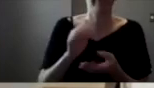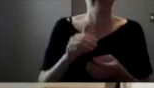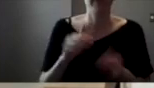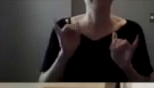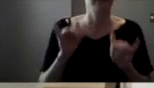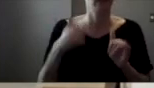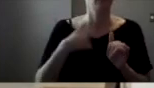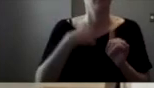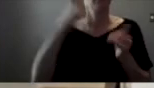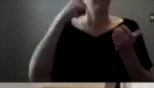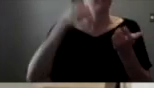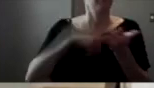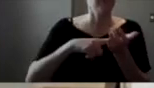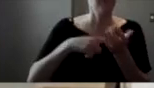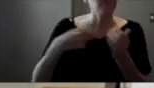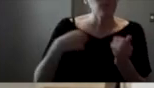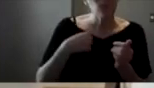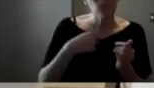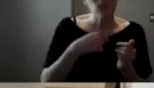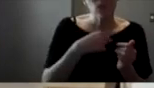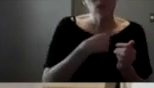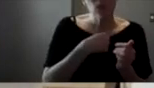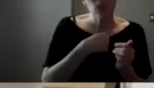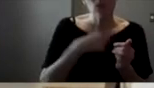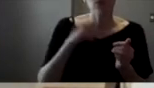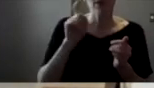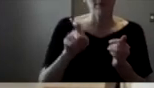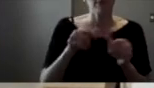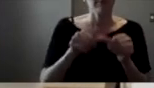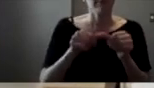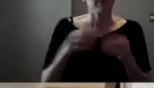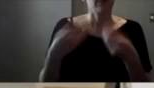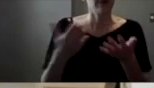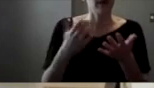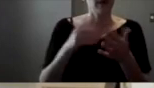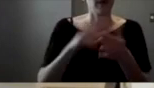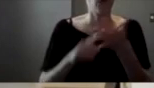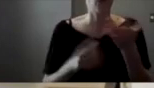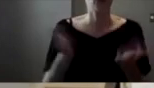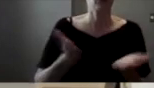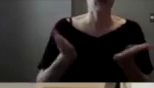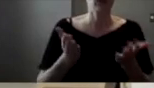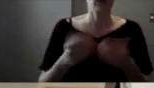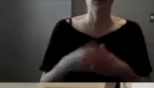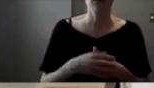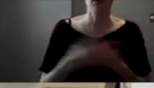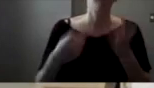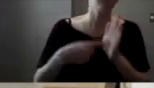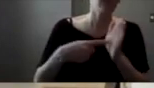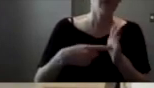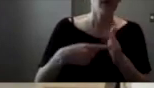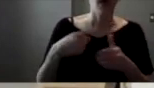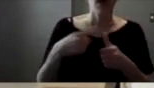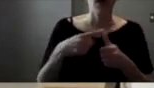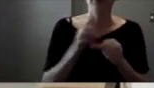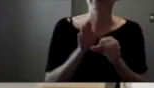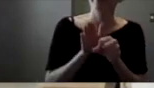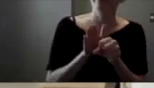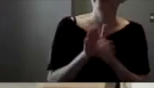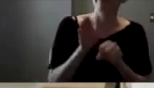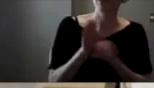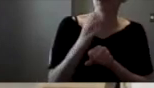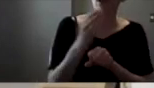to maintain these services. And this includes sufficient and well thought out